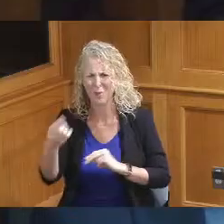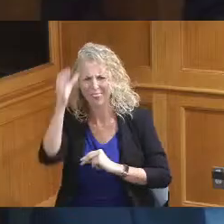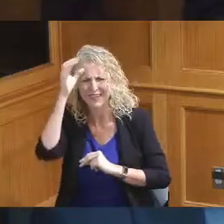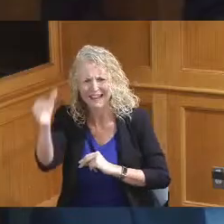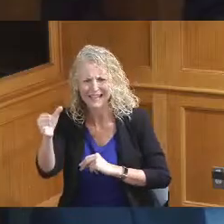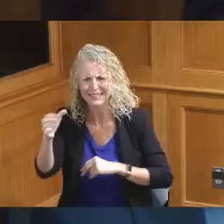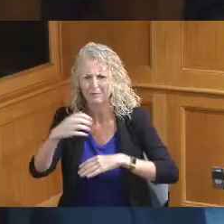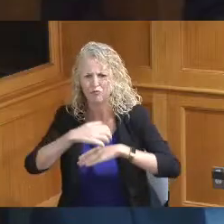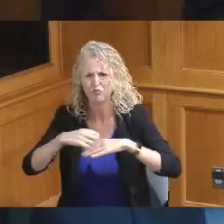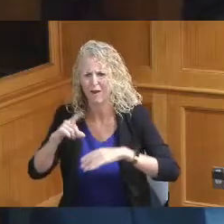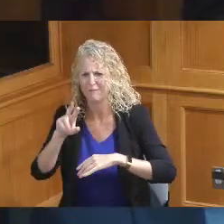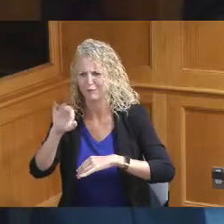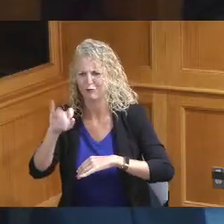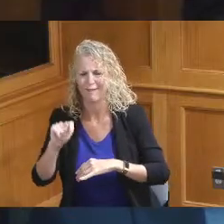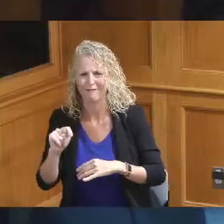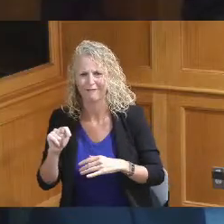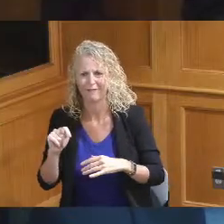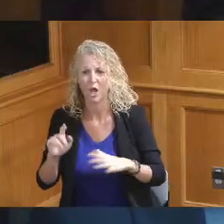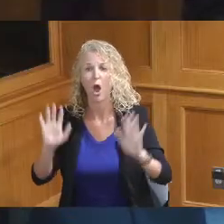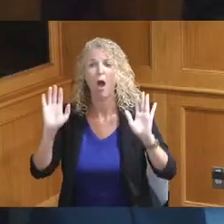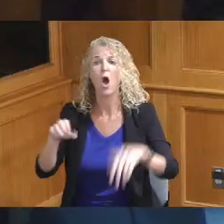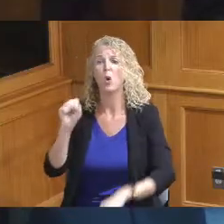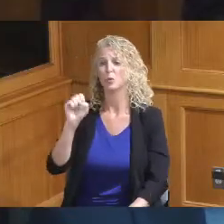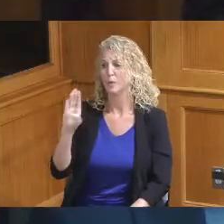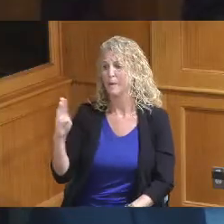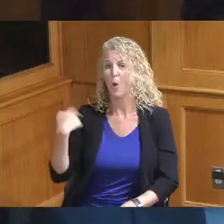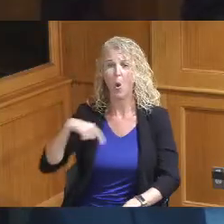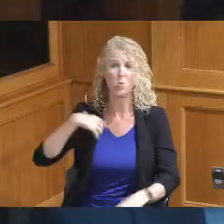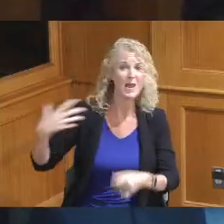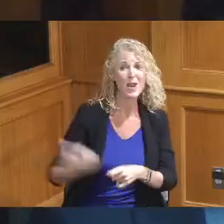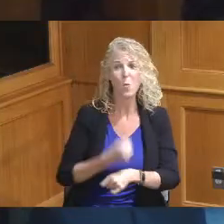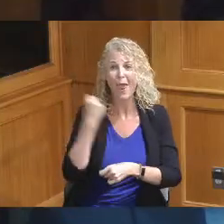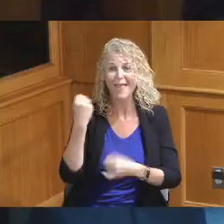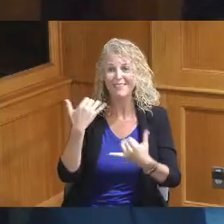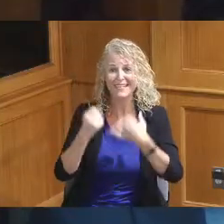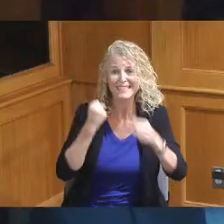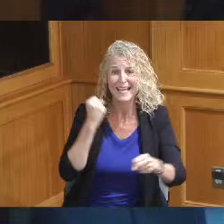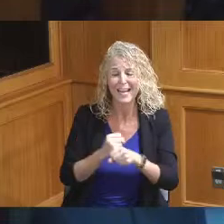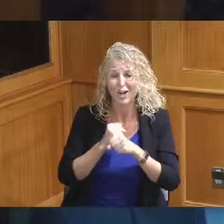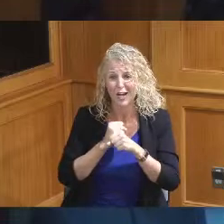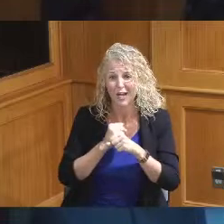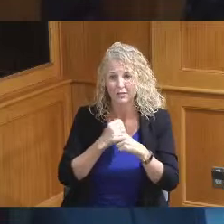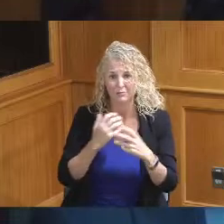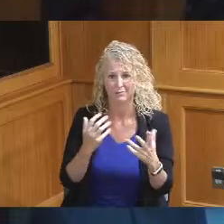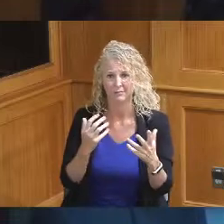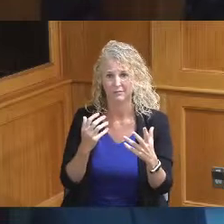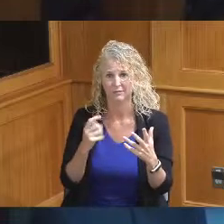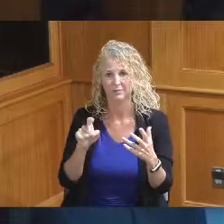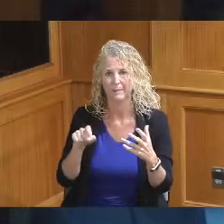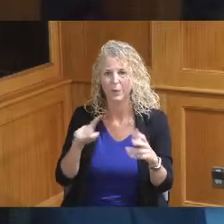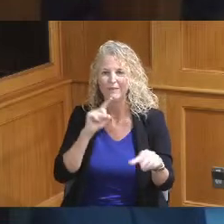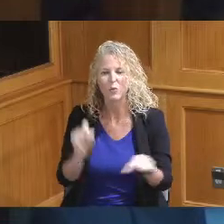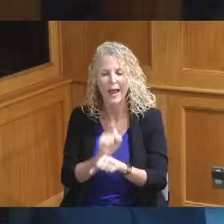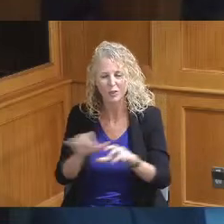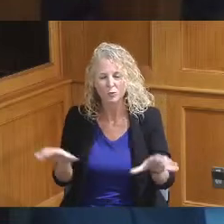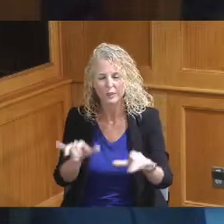We always get excited. We're going to go to the Super Bowl. We're going to win it. But then we got to actually win